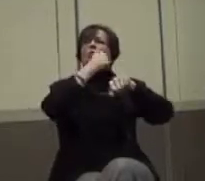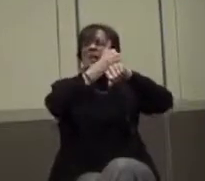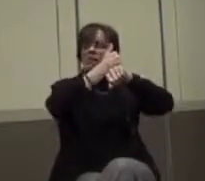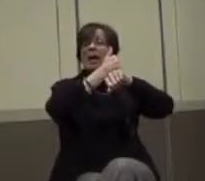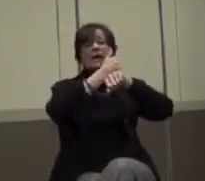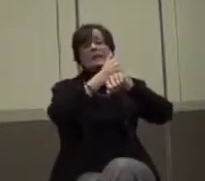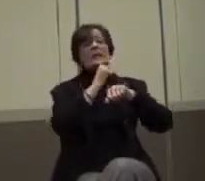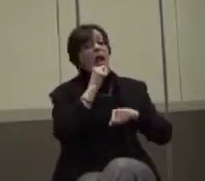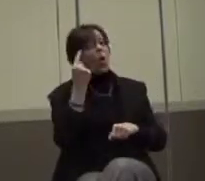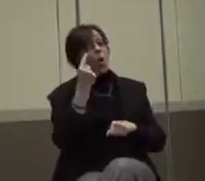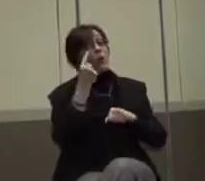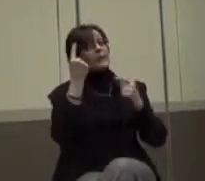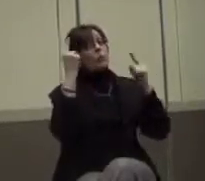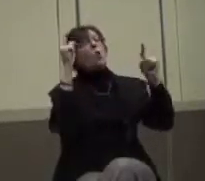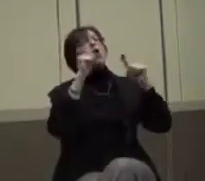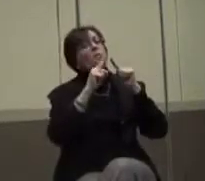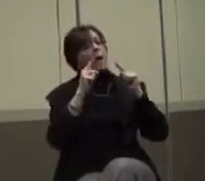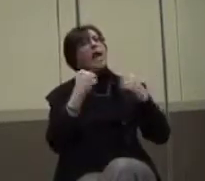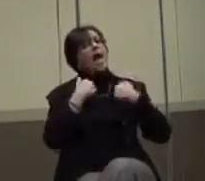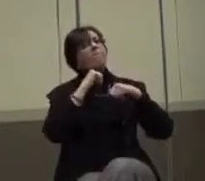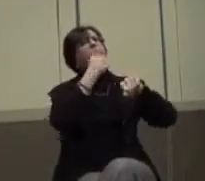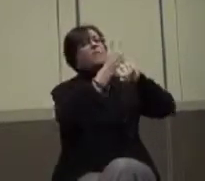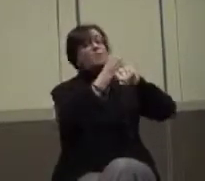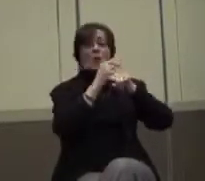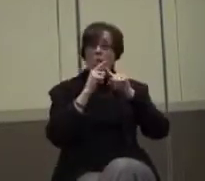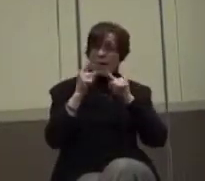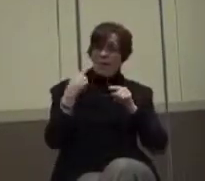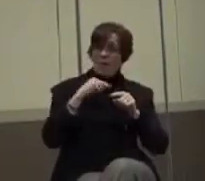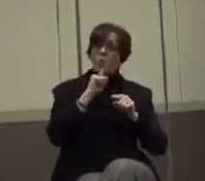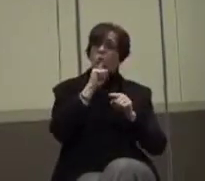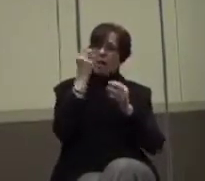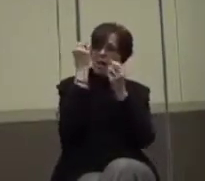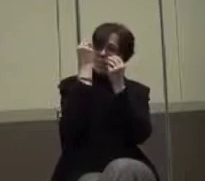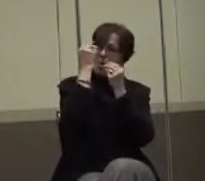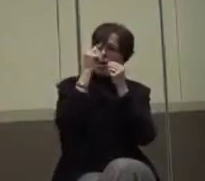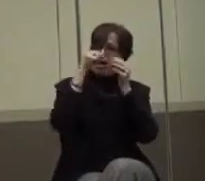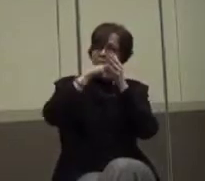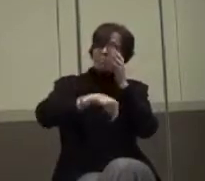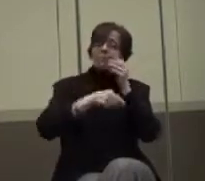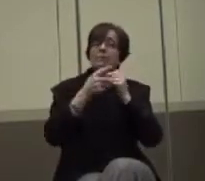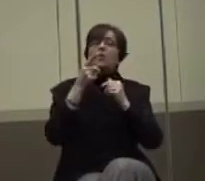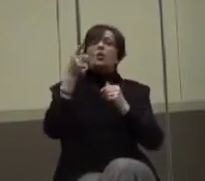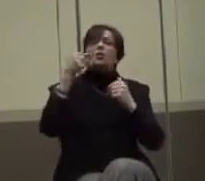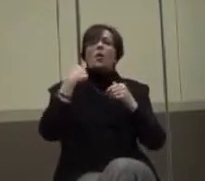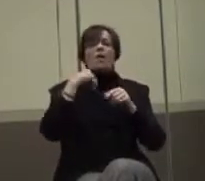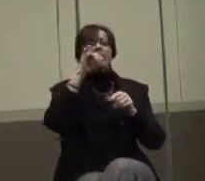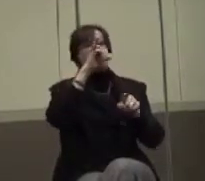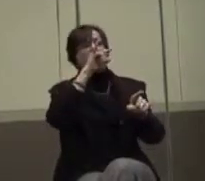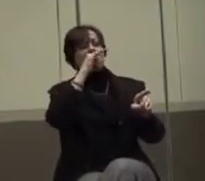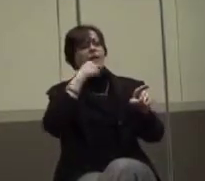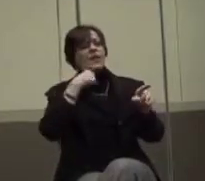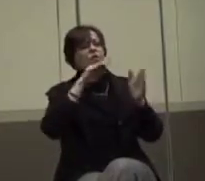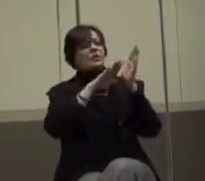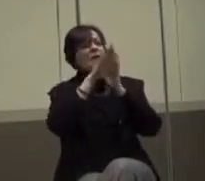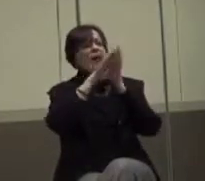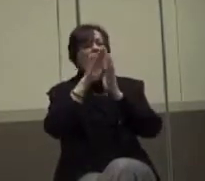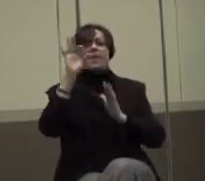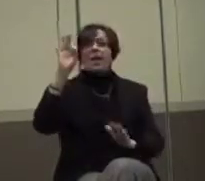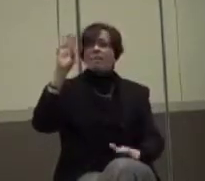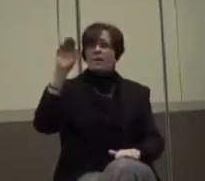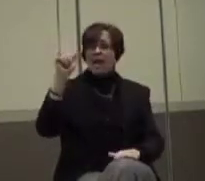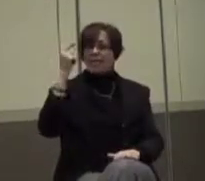something in place. But have we thought this through? Then you get that intensive kid. That's the one that we've developed the FBA for, right? And the BIP in this